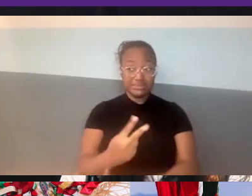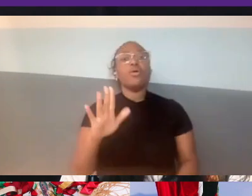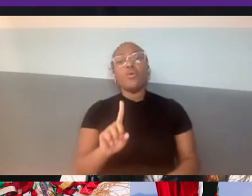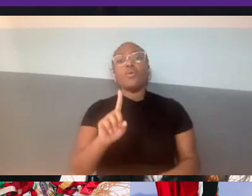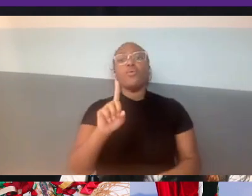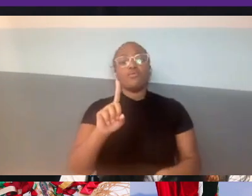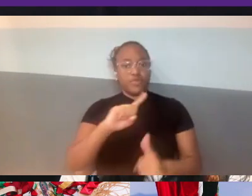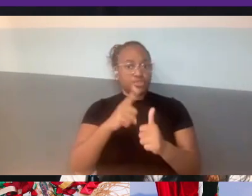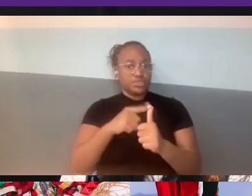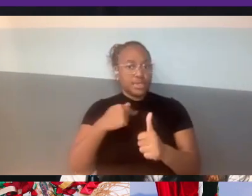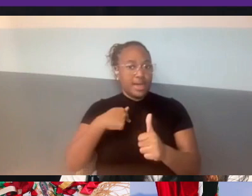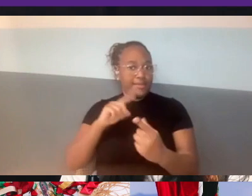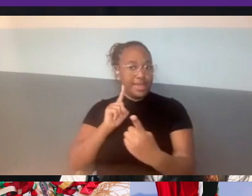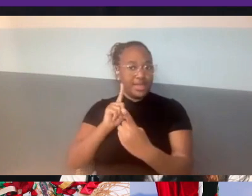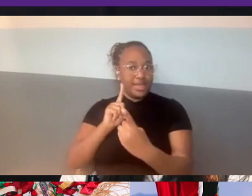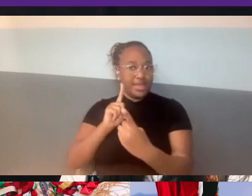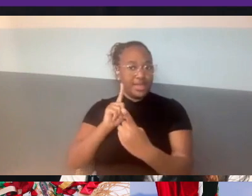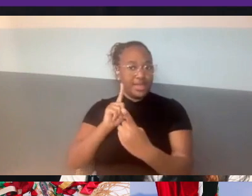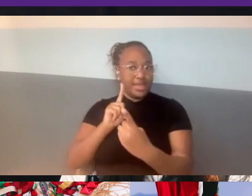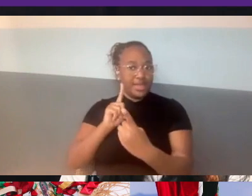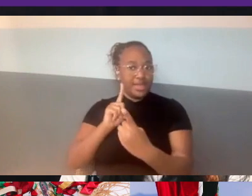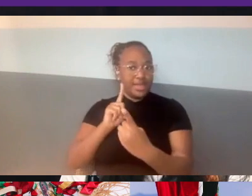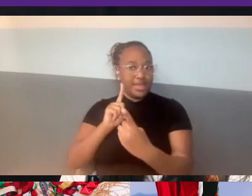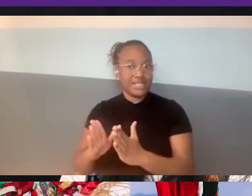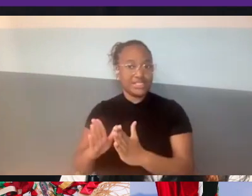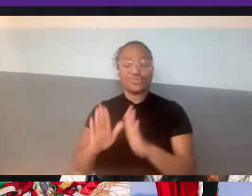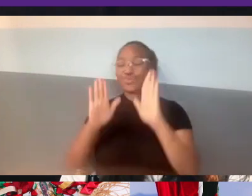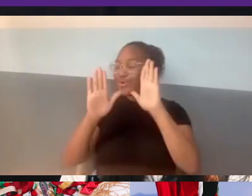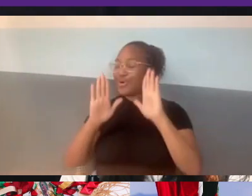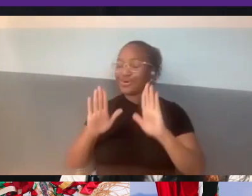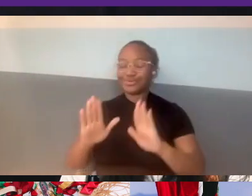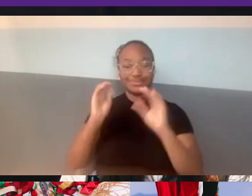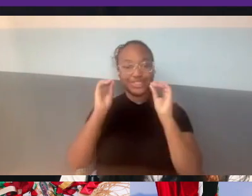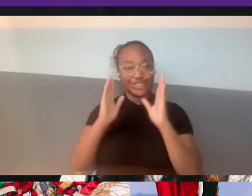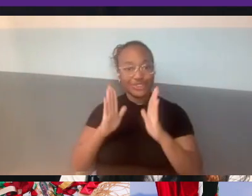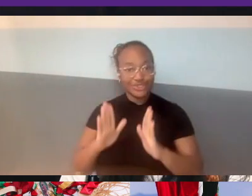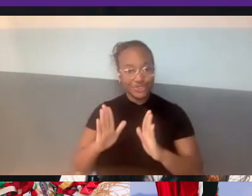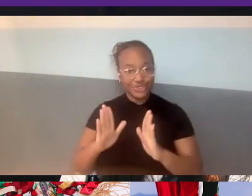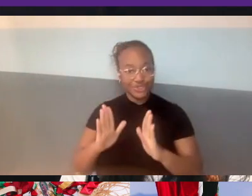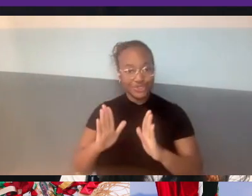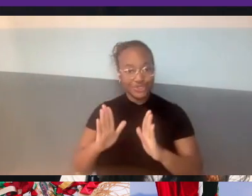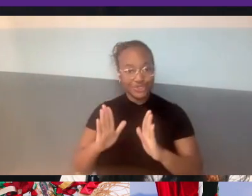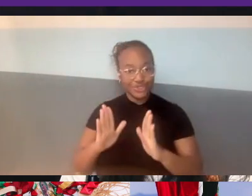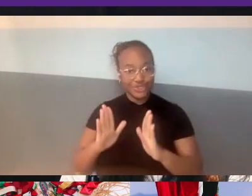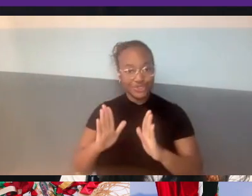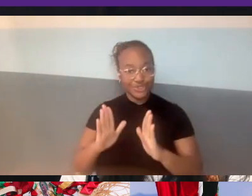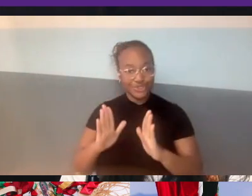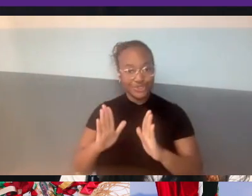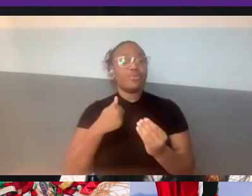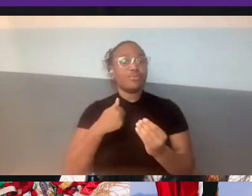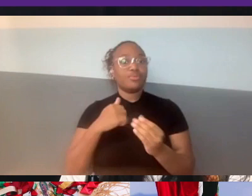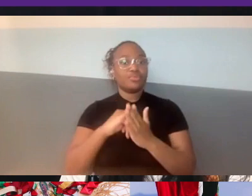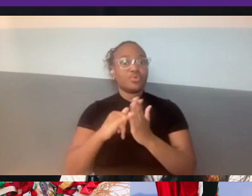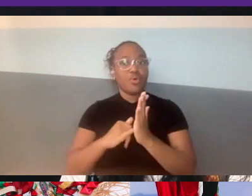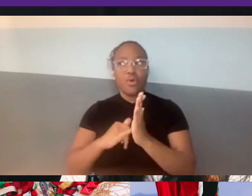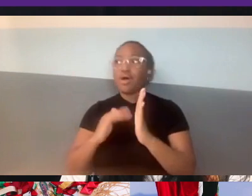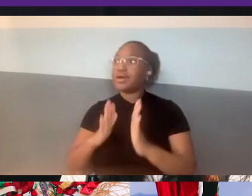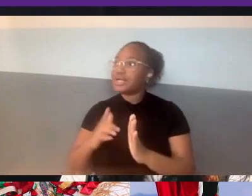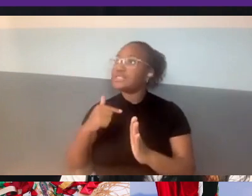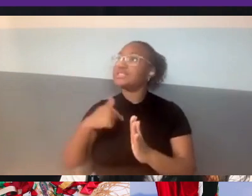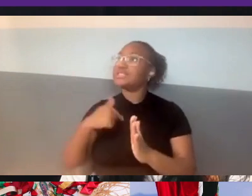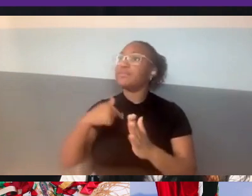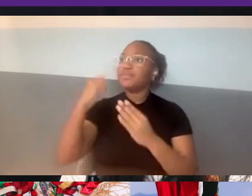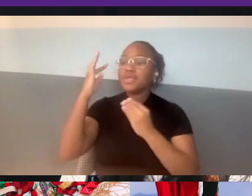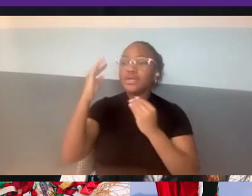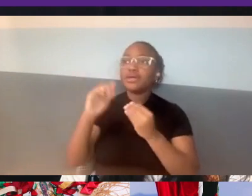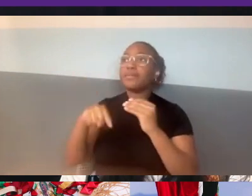master teacher, maestro Federico, so like the artist is pedagogue, and like thinking about yesterday, what